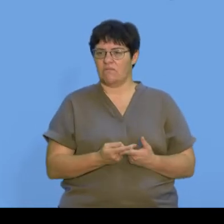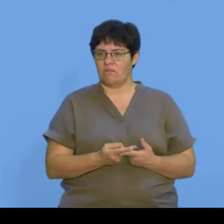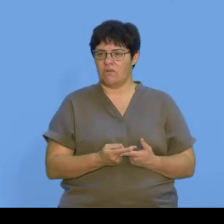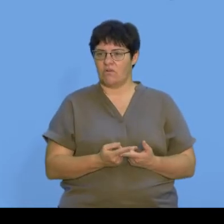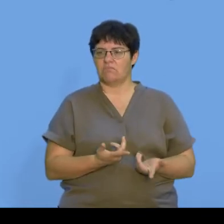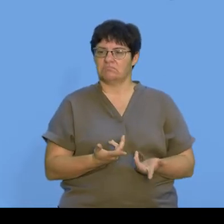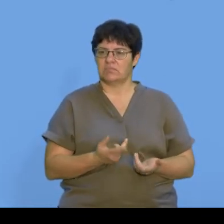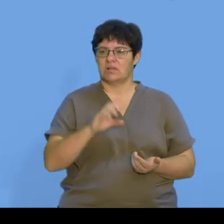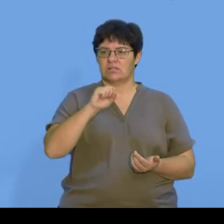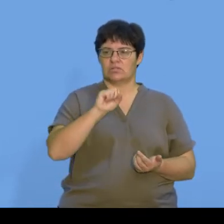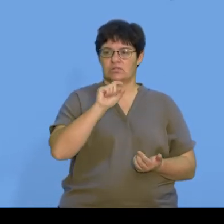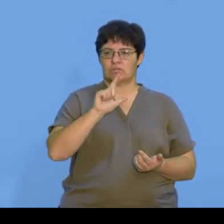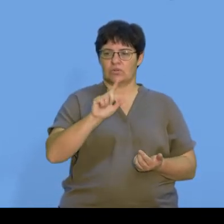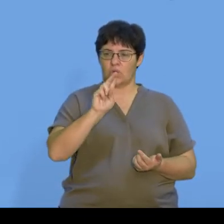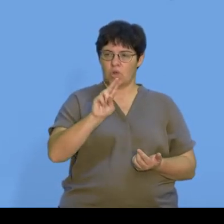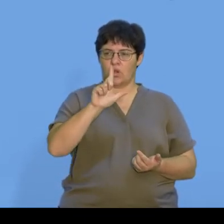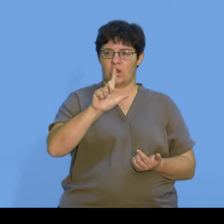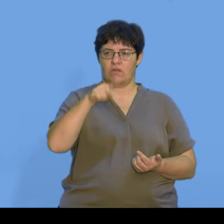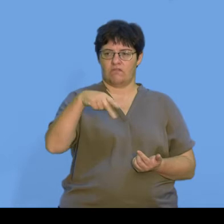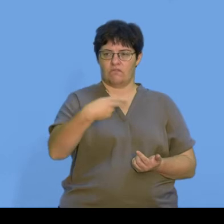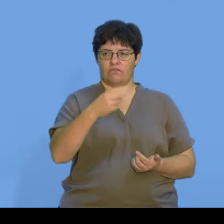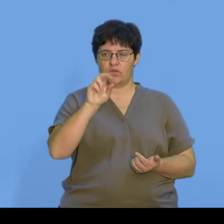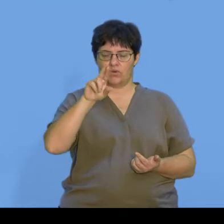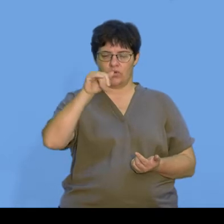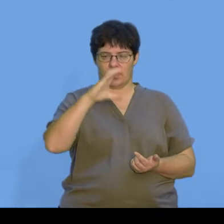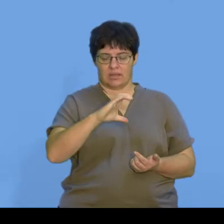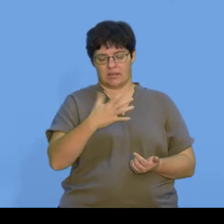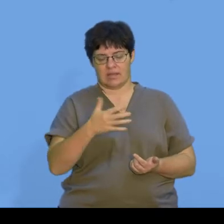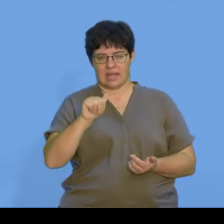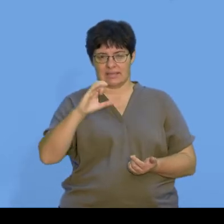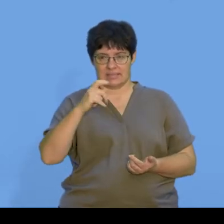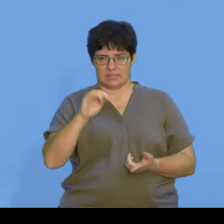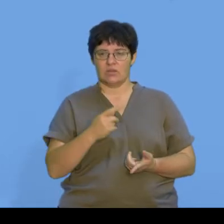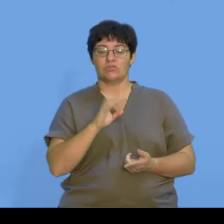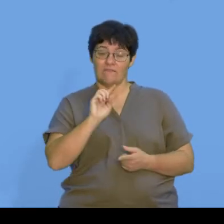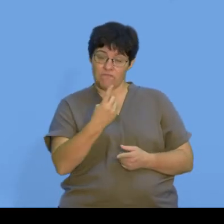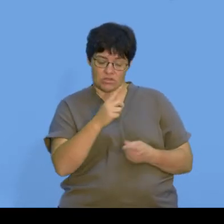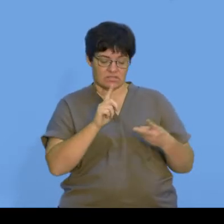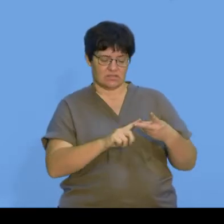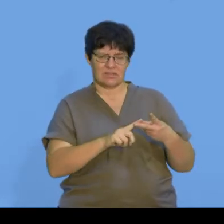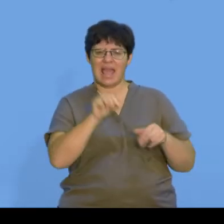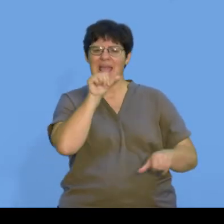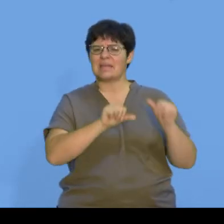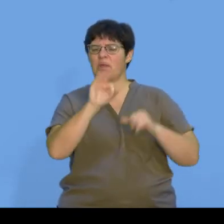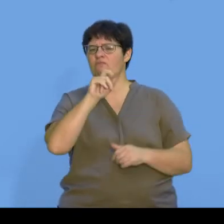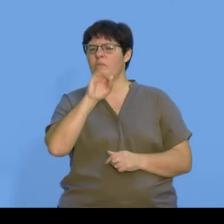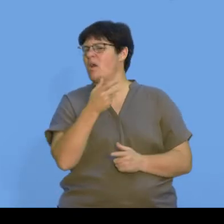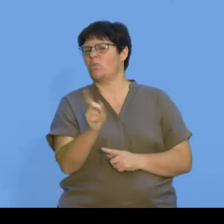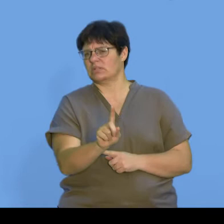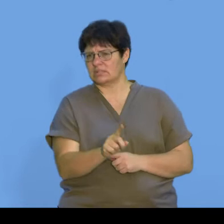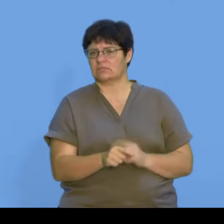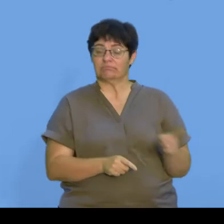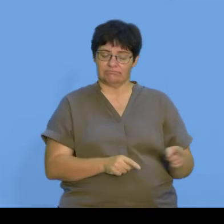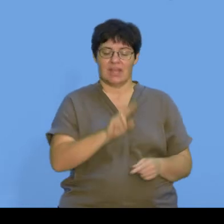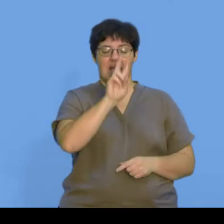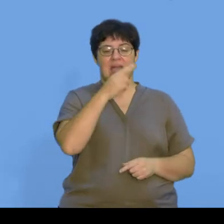sulfuric acid. So where do we start? We start with the correct chemical formula. Okay, so in this molecule, or